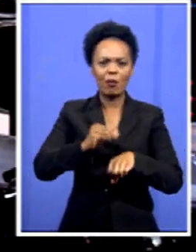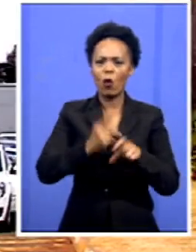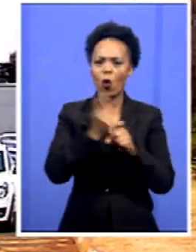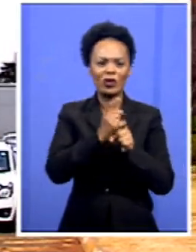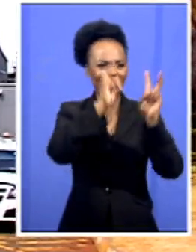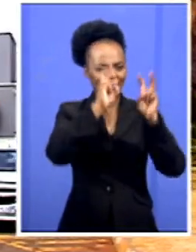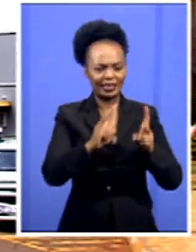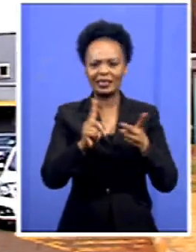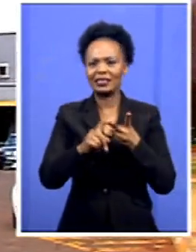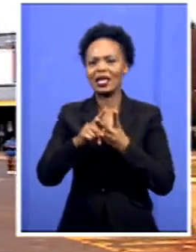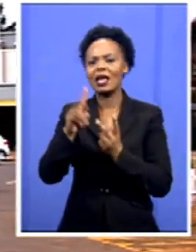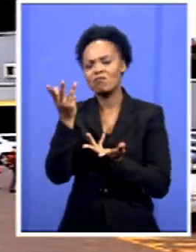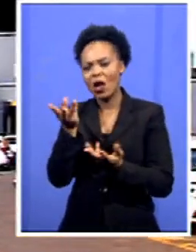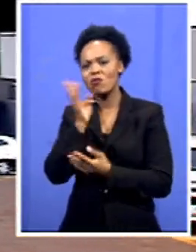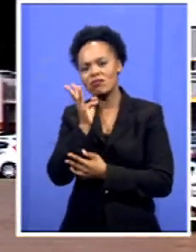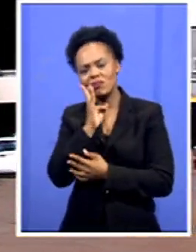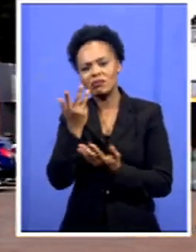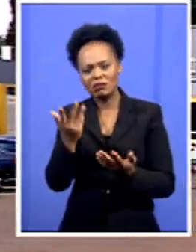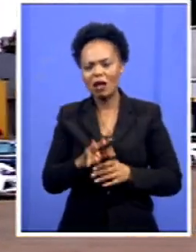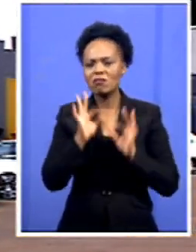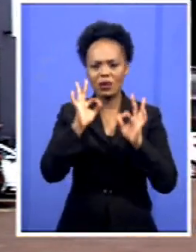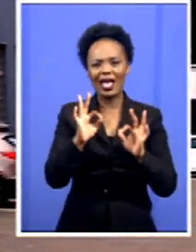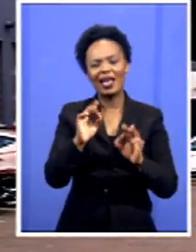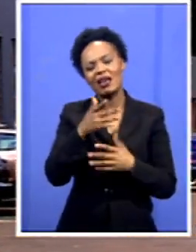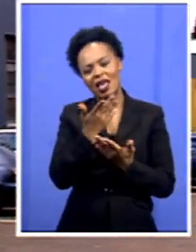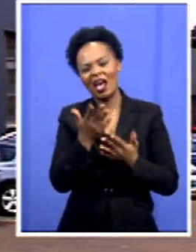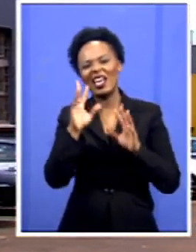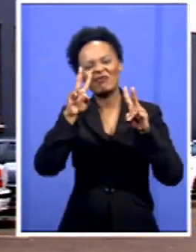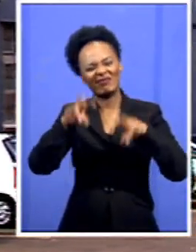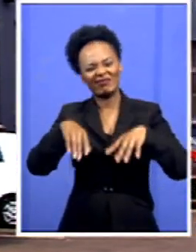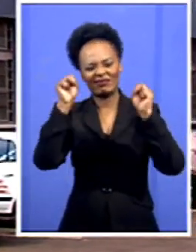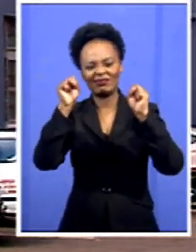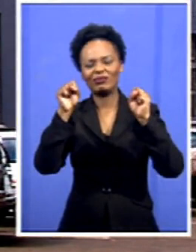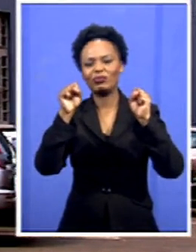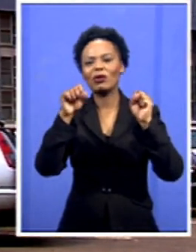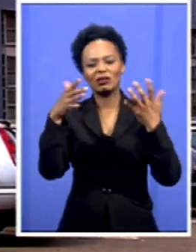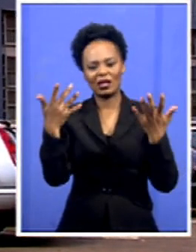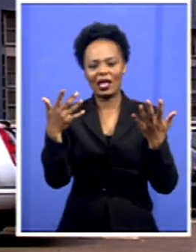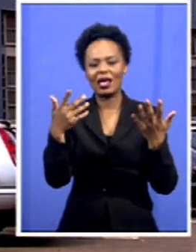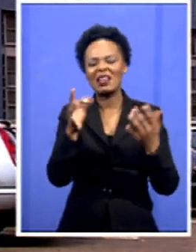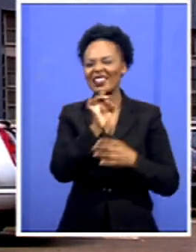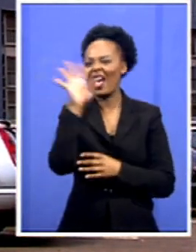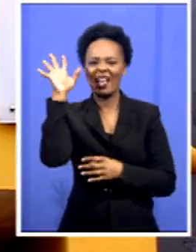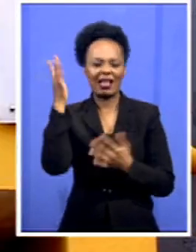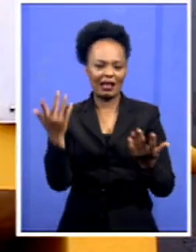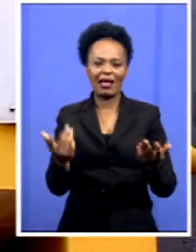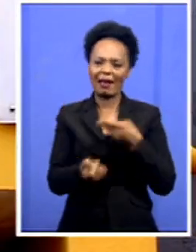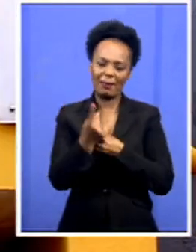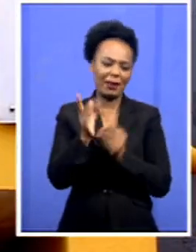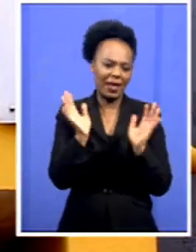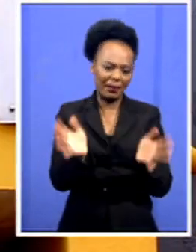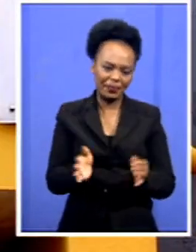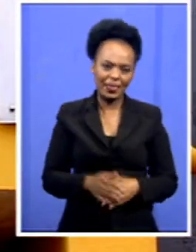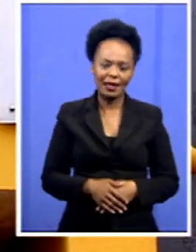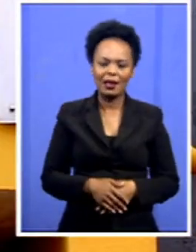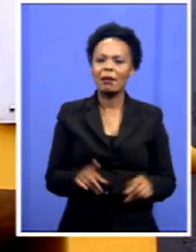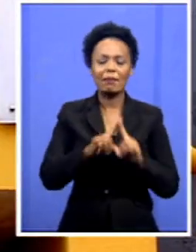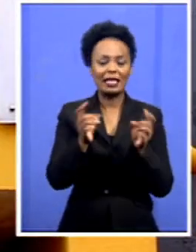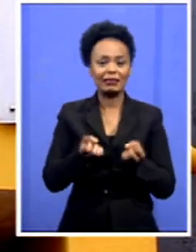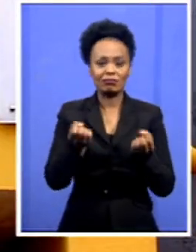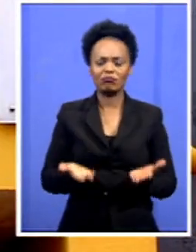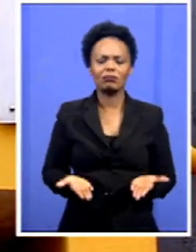except when it's load shedding, because load shedding is all over South Africa. But yeah, I think we have very, very good service